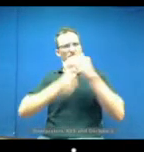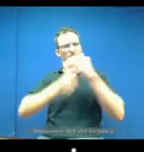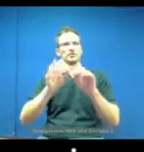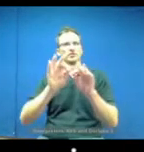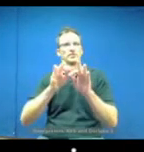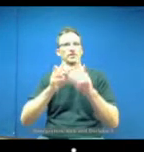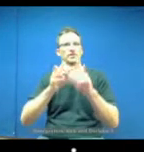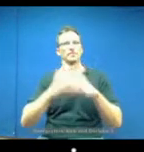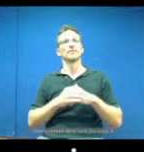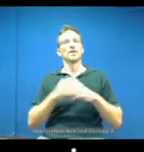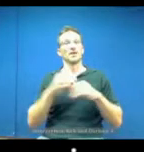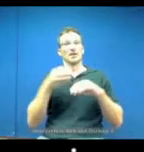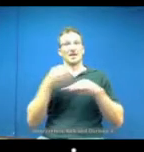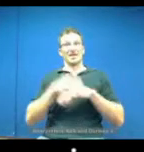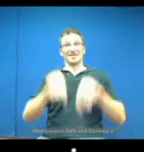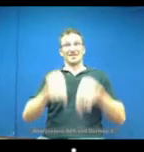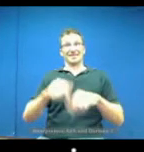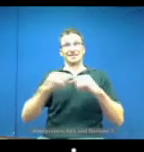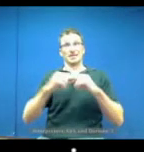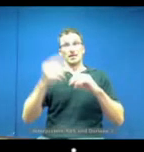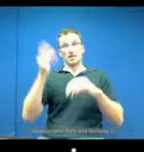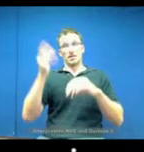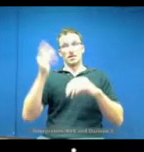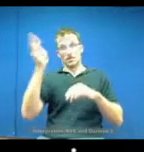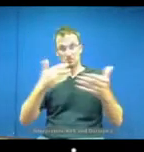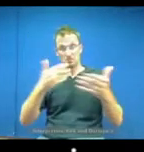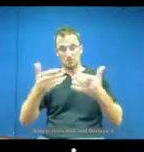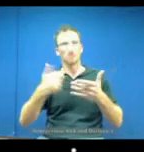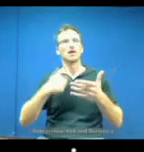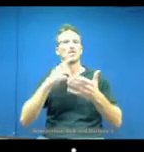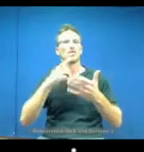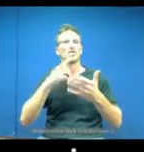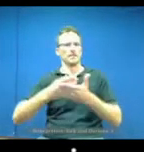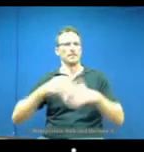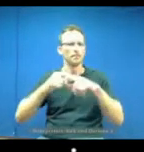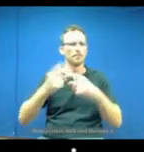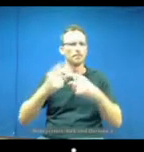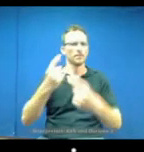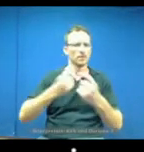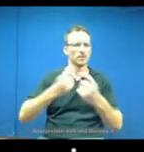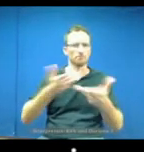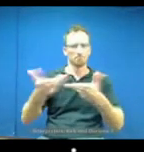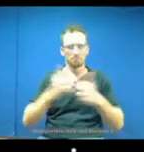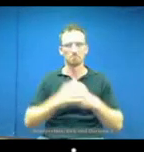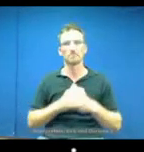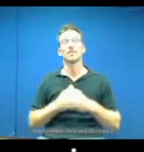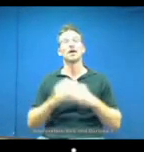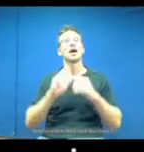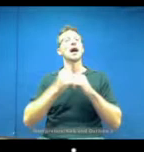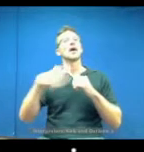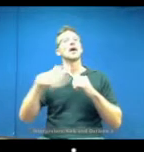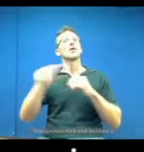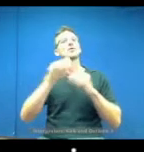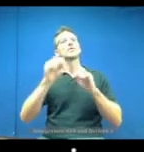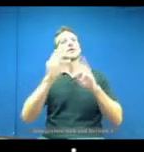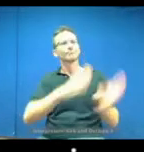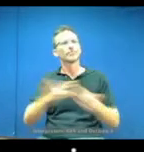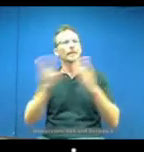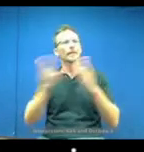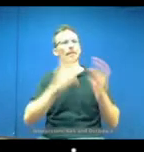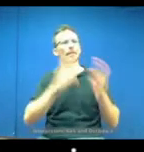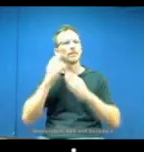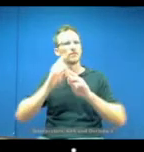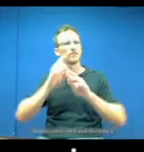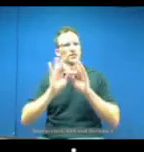this slide and as well as the next slide. So preparation for interpreting, it has 4 bullet points. It's